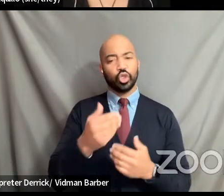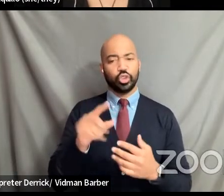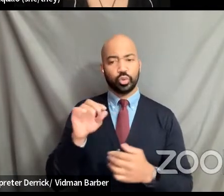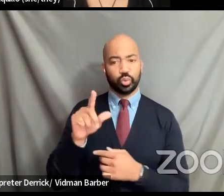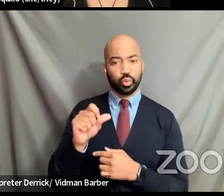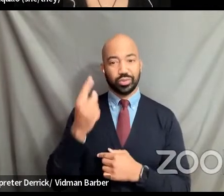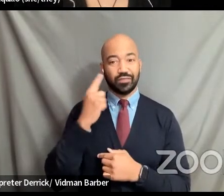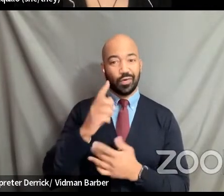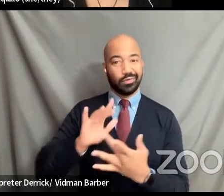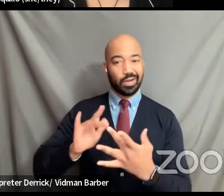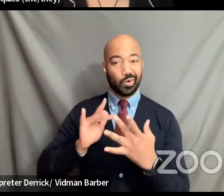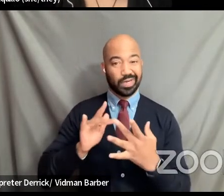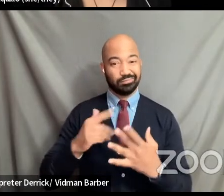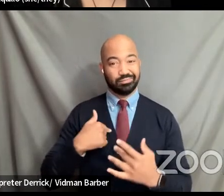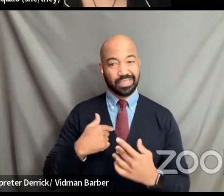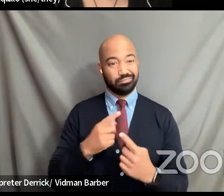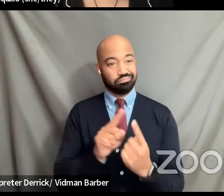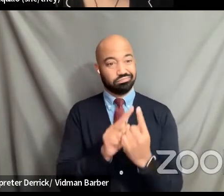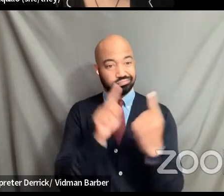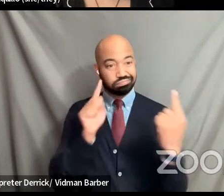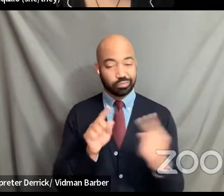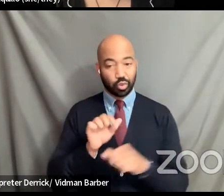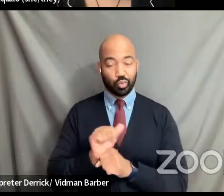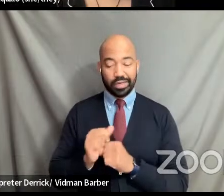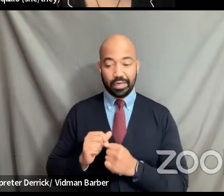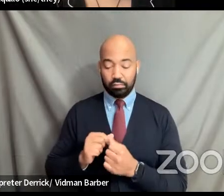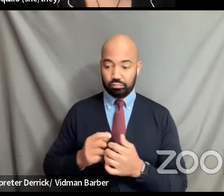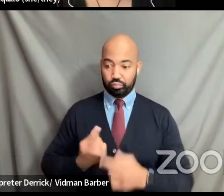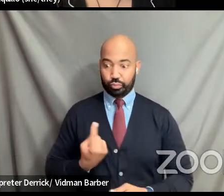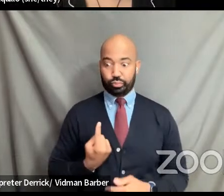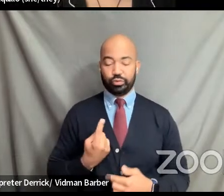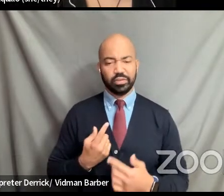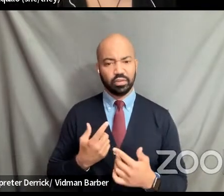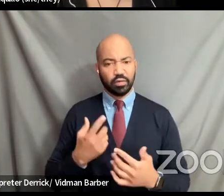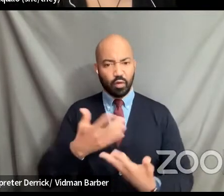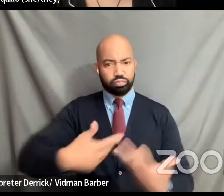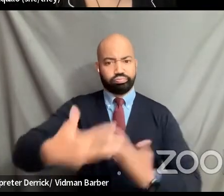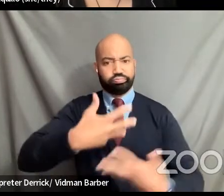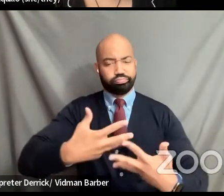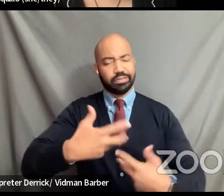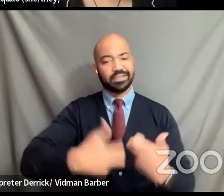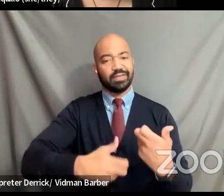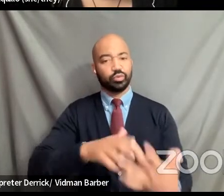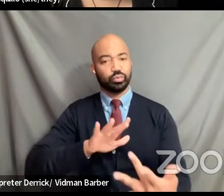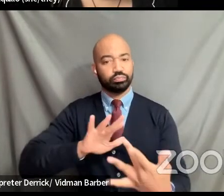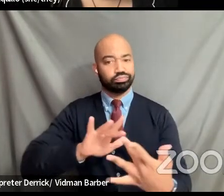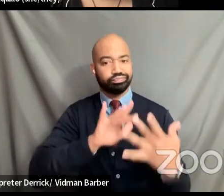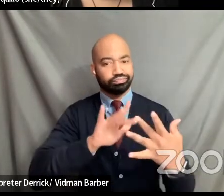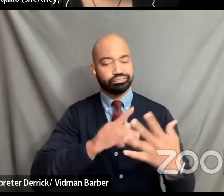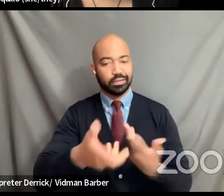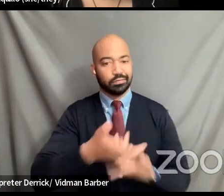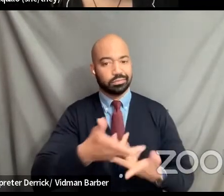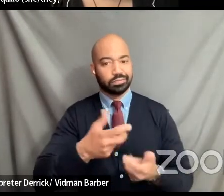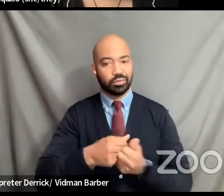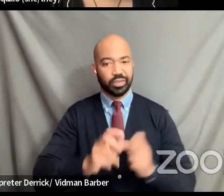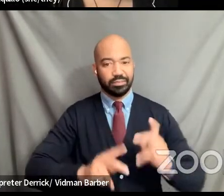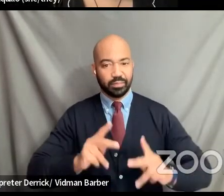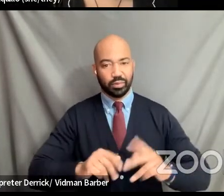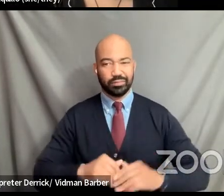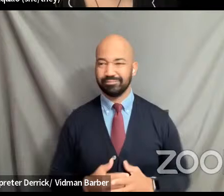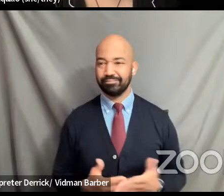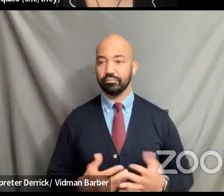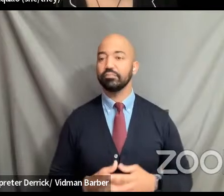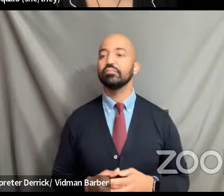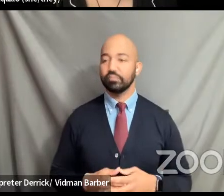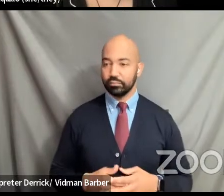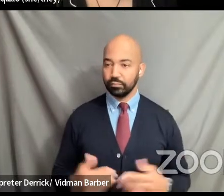been remote for so long, I find it hard to network in social settings. And so I would say that there are some good career coaches out